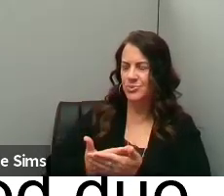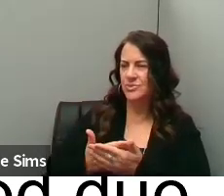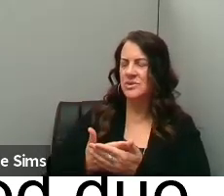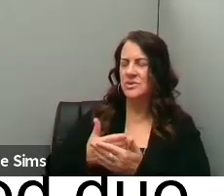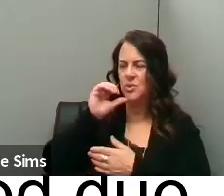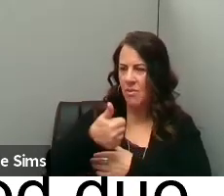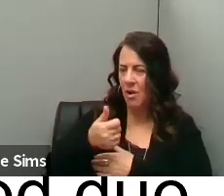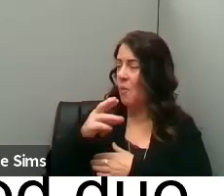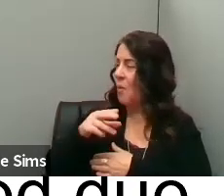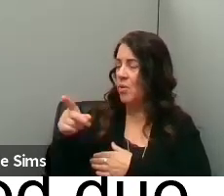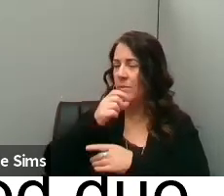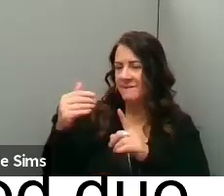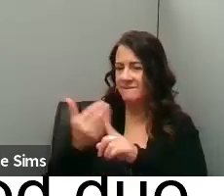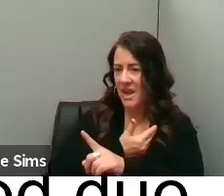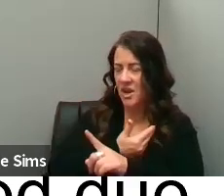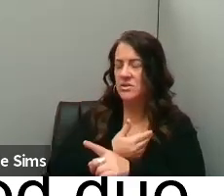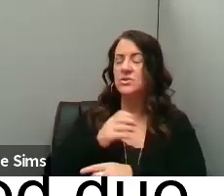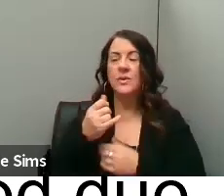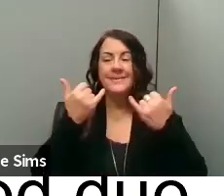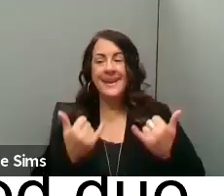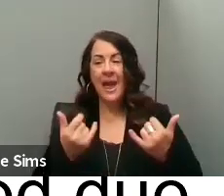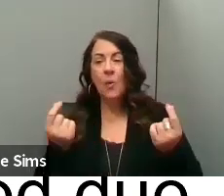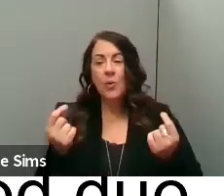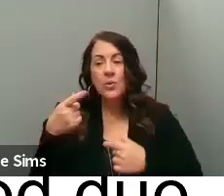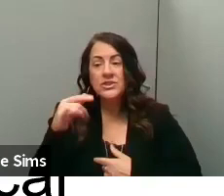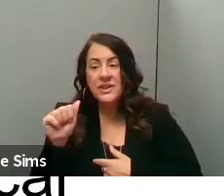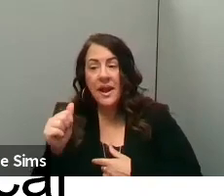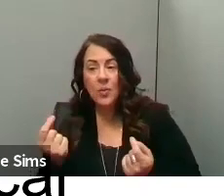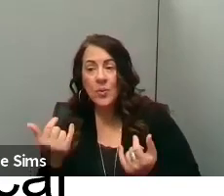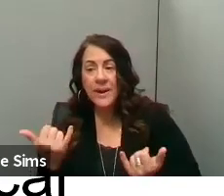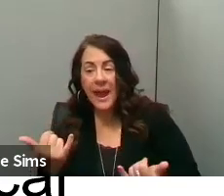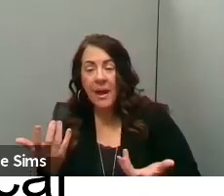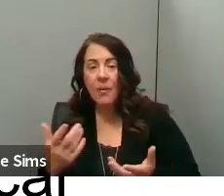situation? Next slide, please.